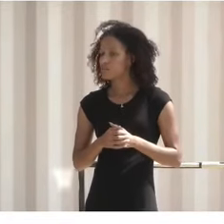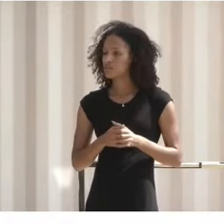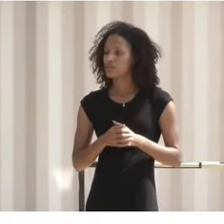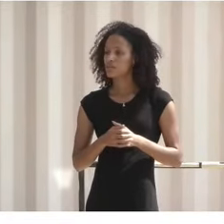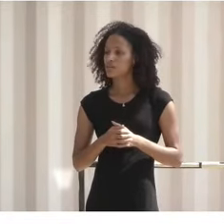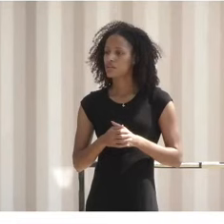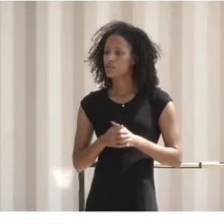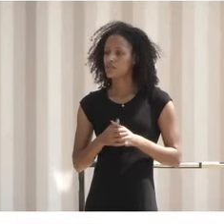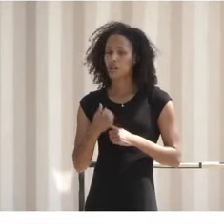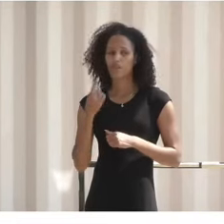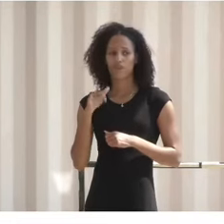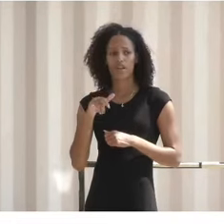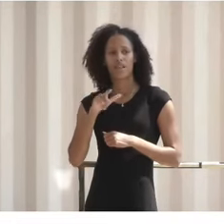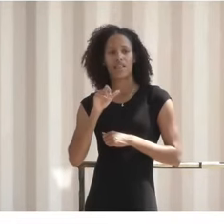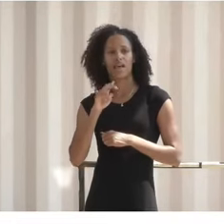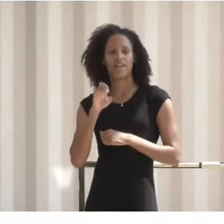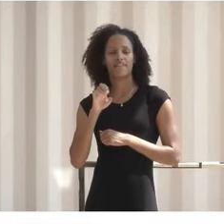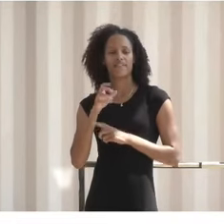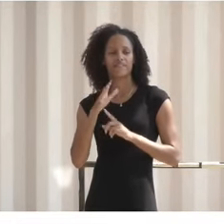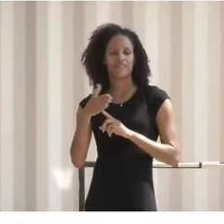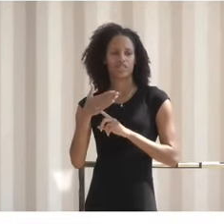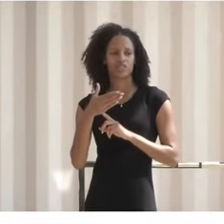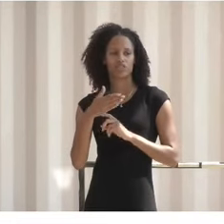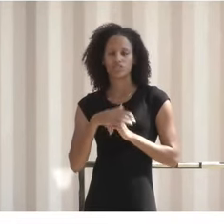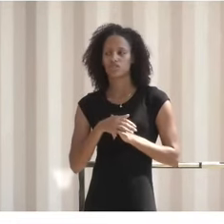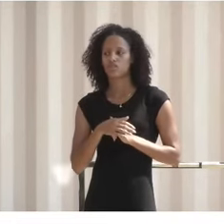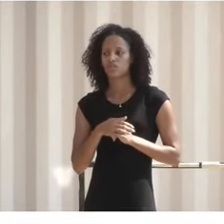Regarding the lionfish, I know that